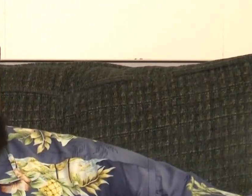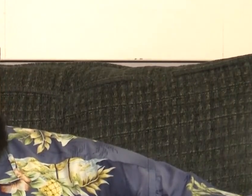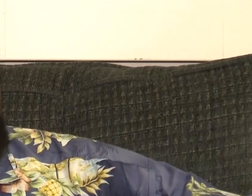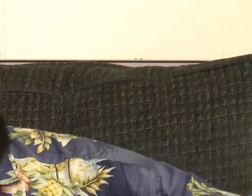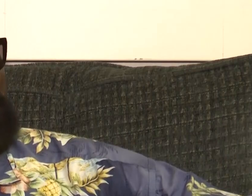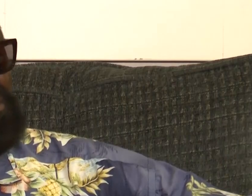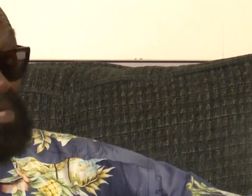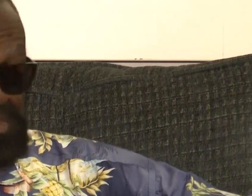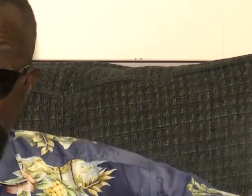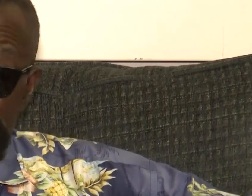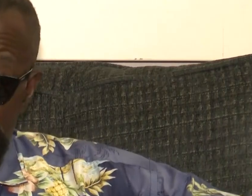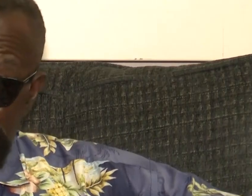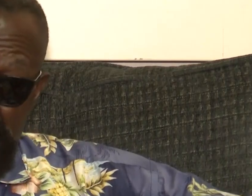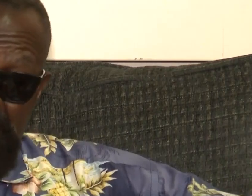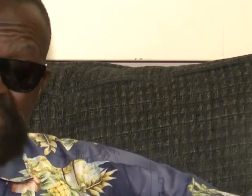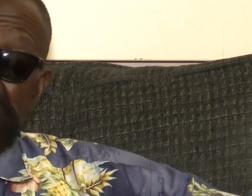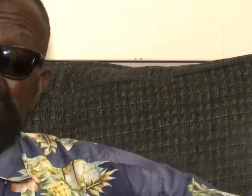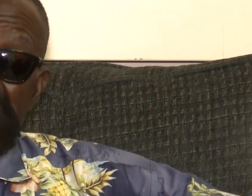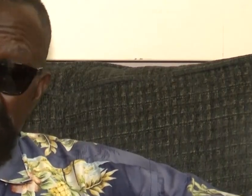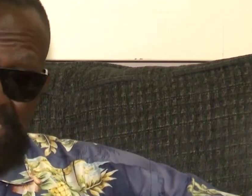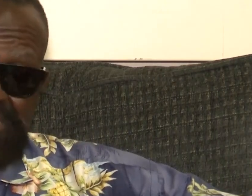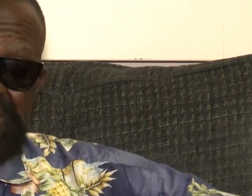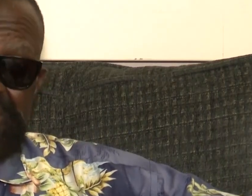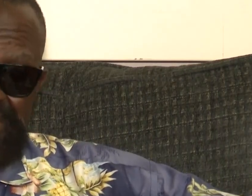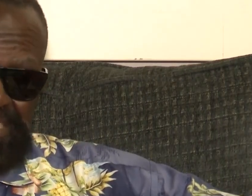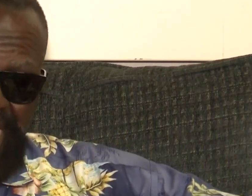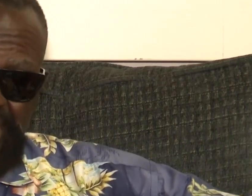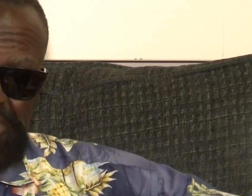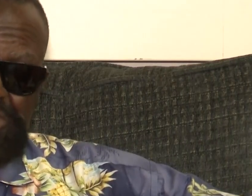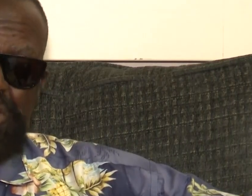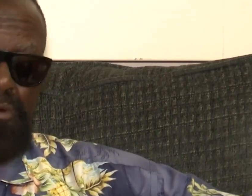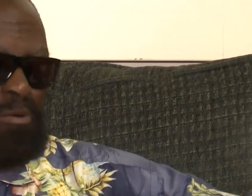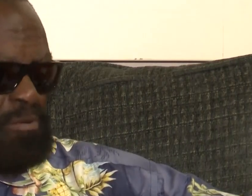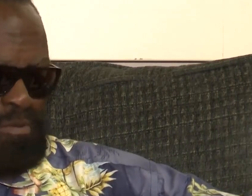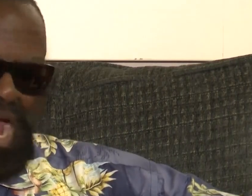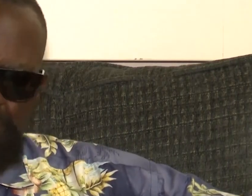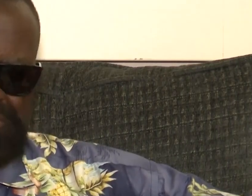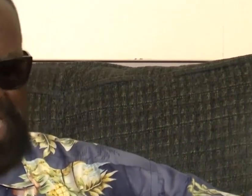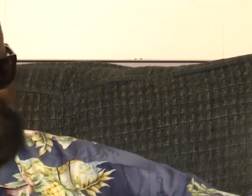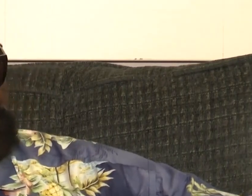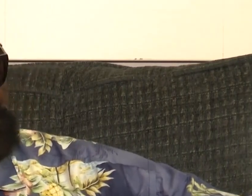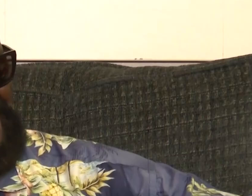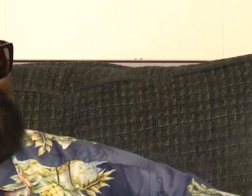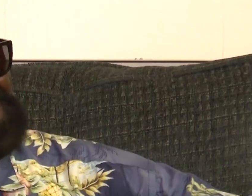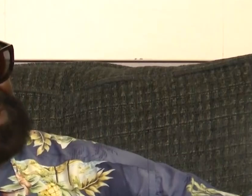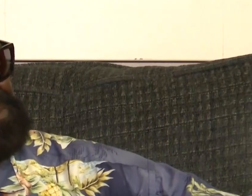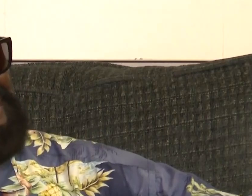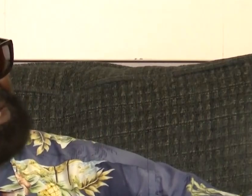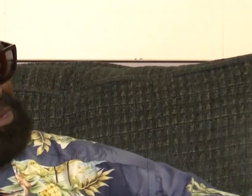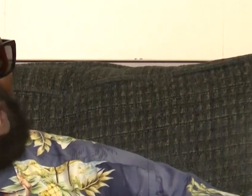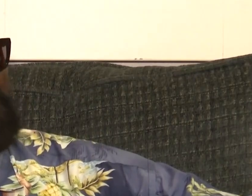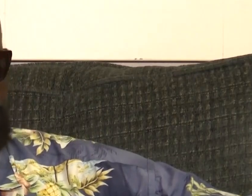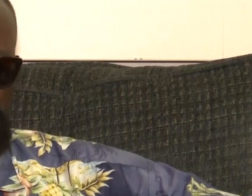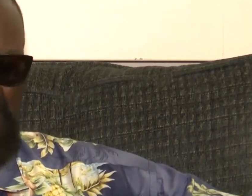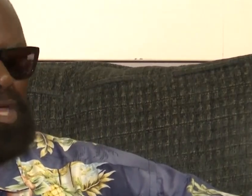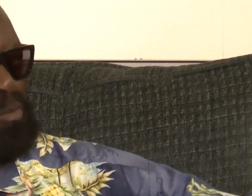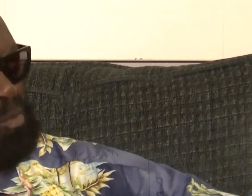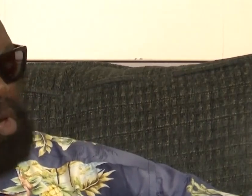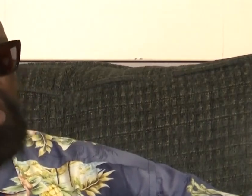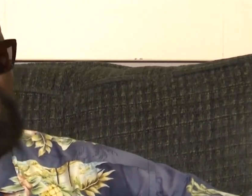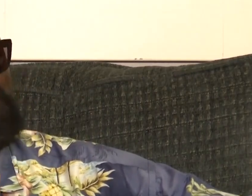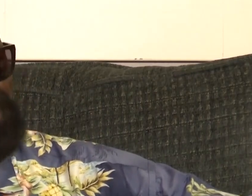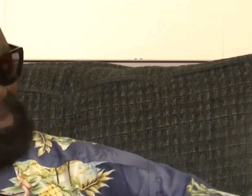this. That is Jack's crown, man. That is my crown.